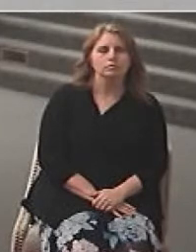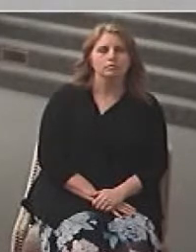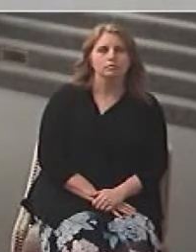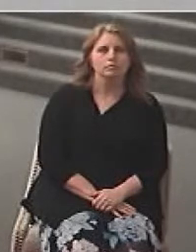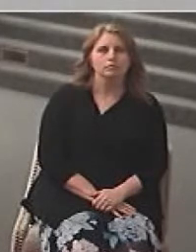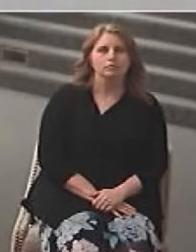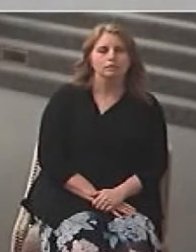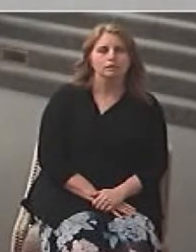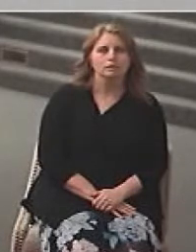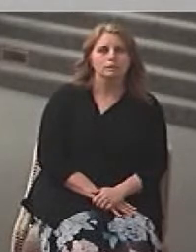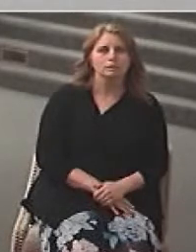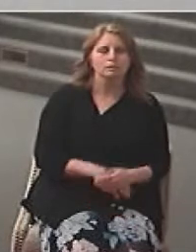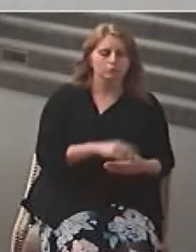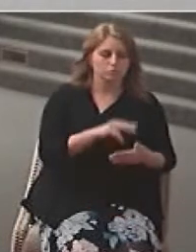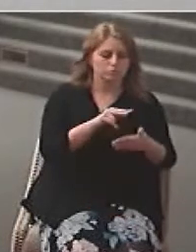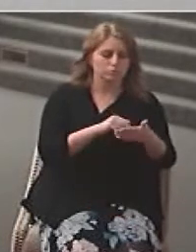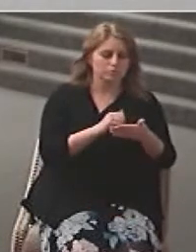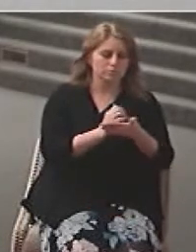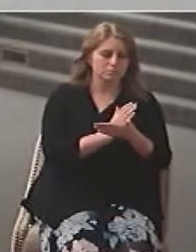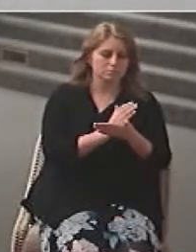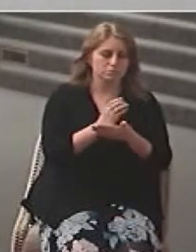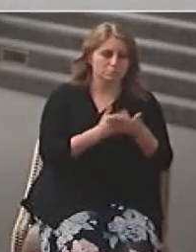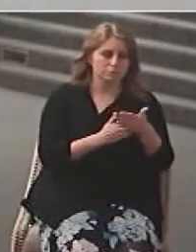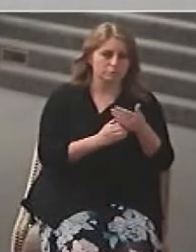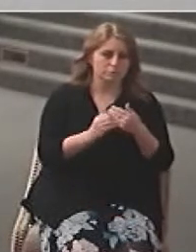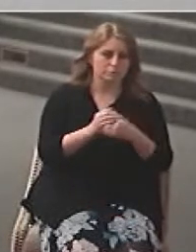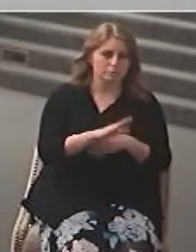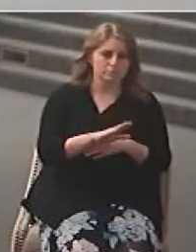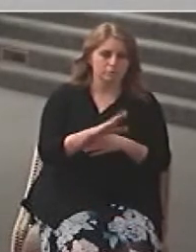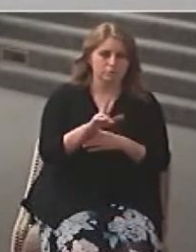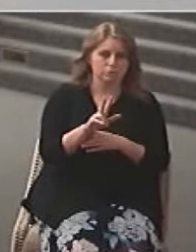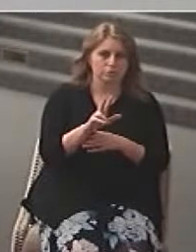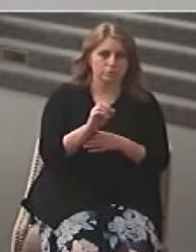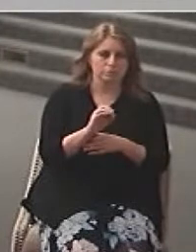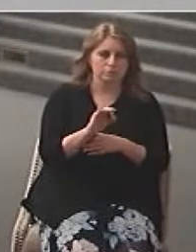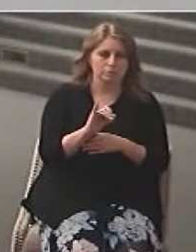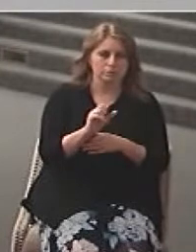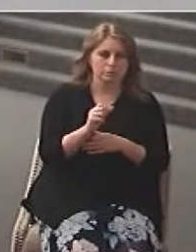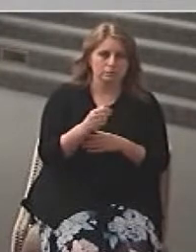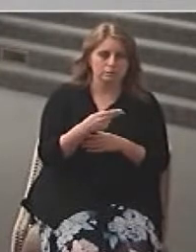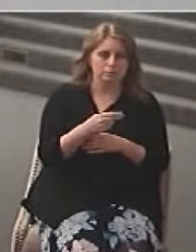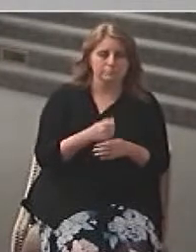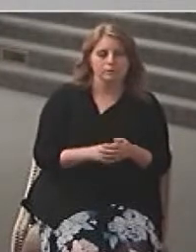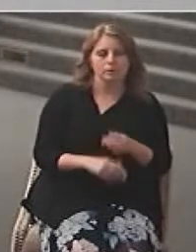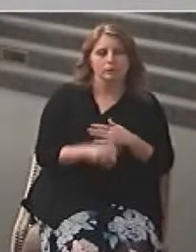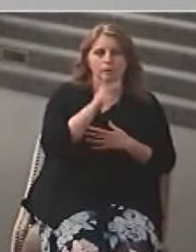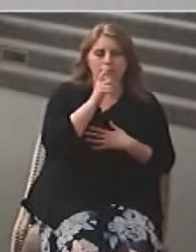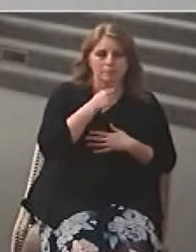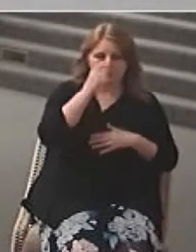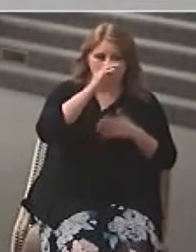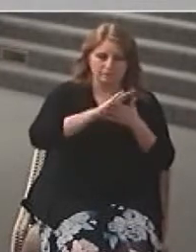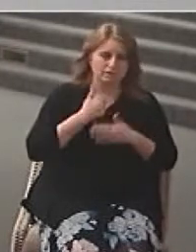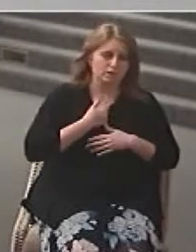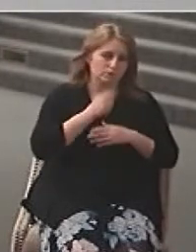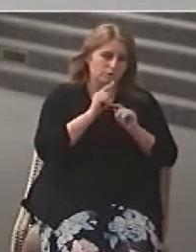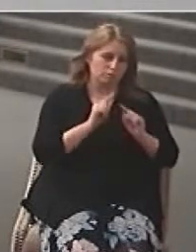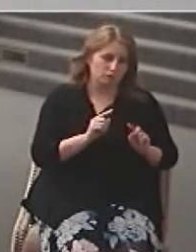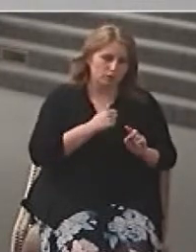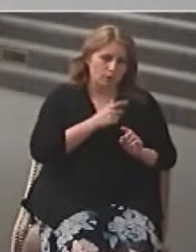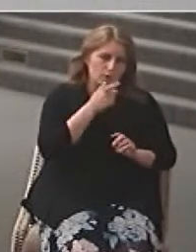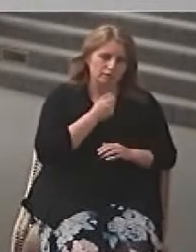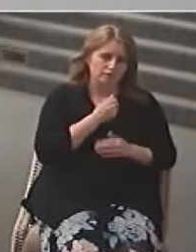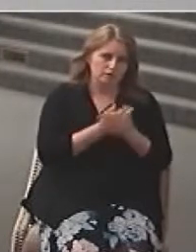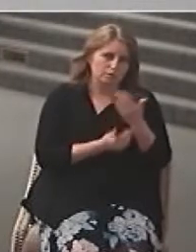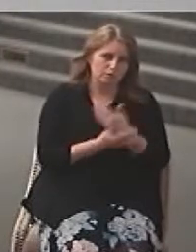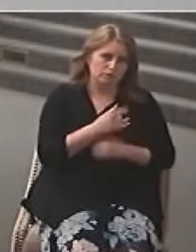Do a bit of reading tonight in chapter 53 of Isaiah. It says, who hath believed our report, and to whom is the arm